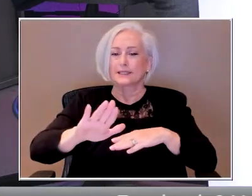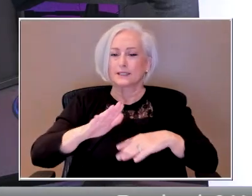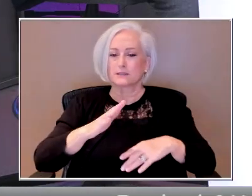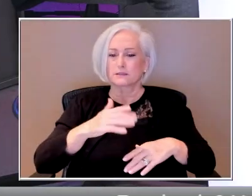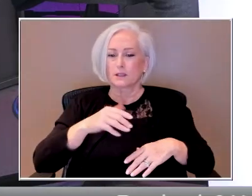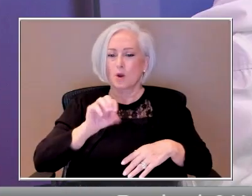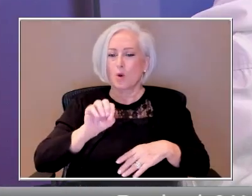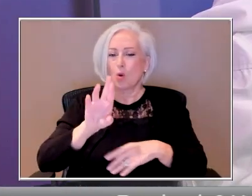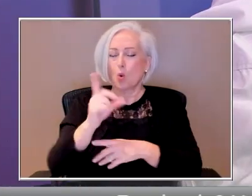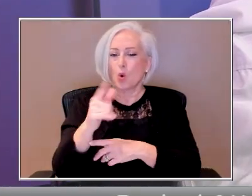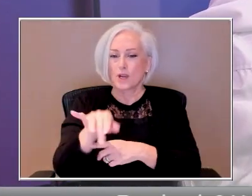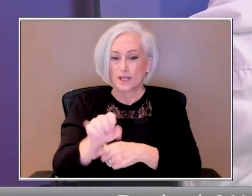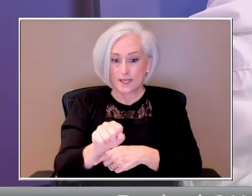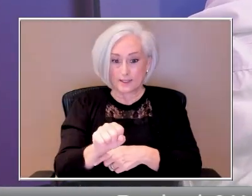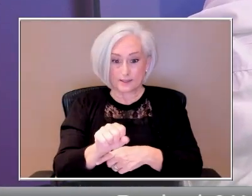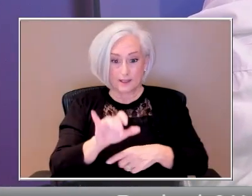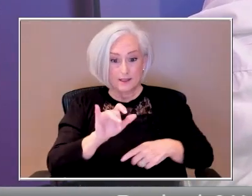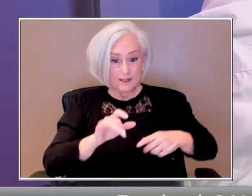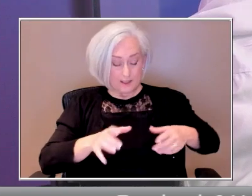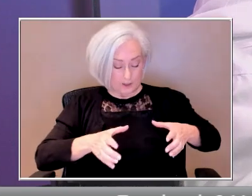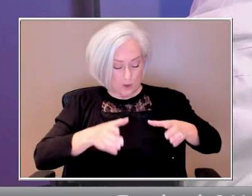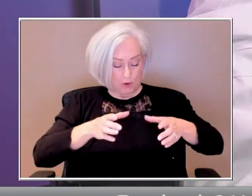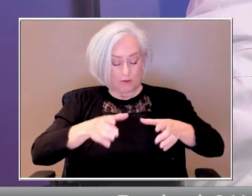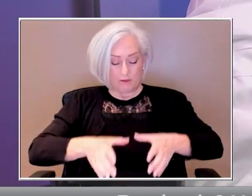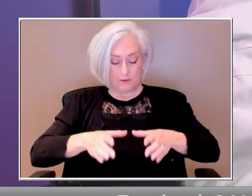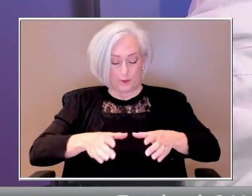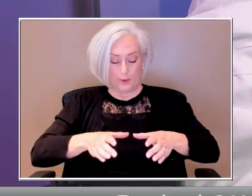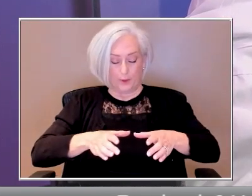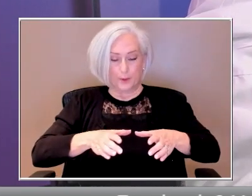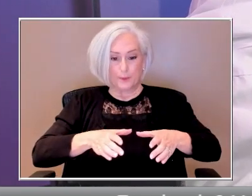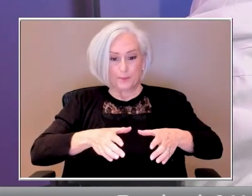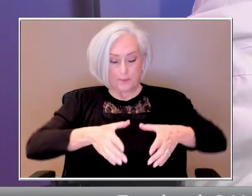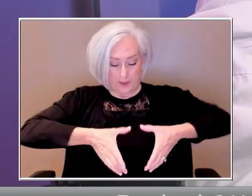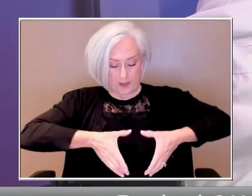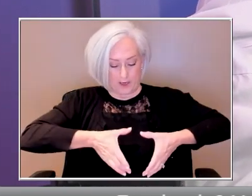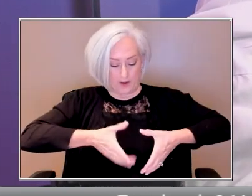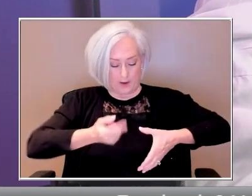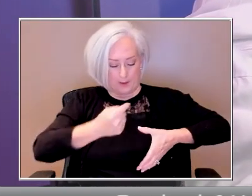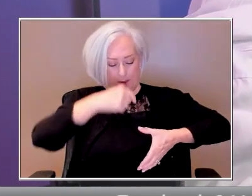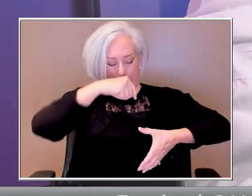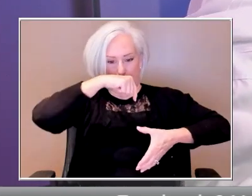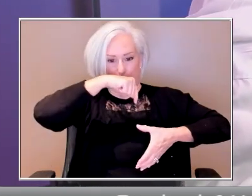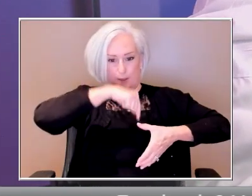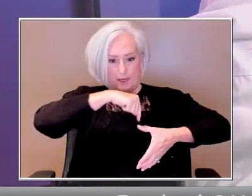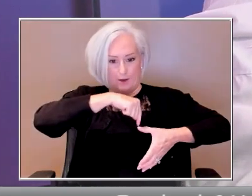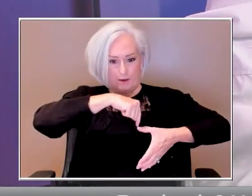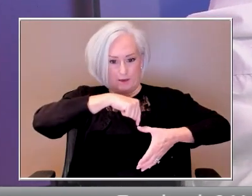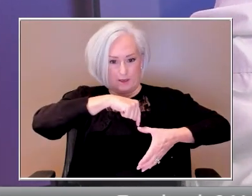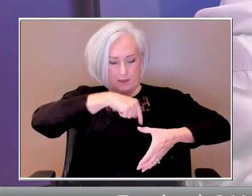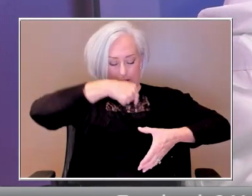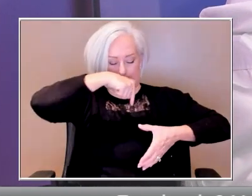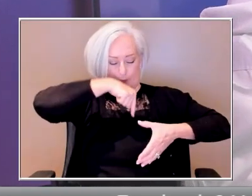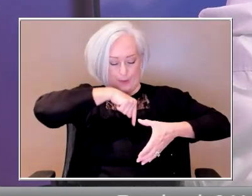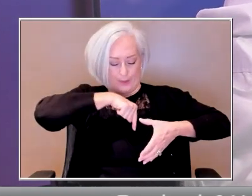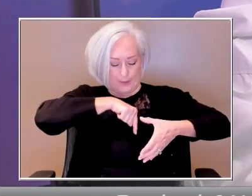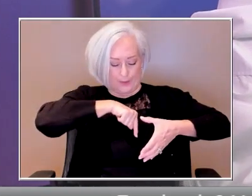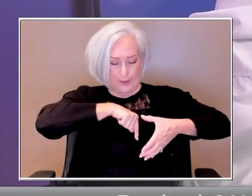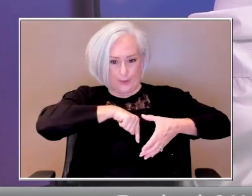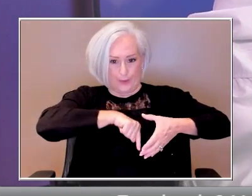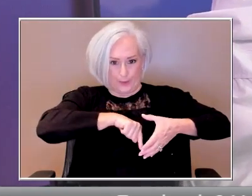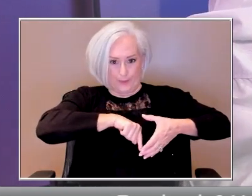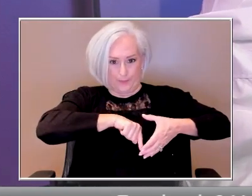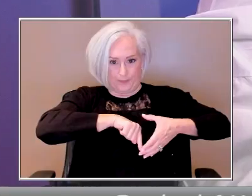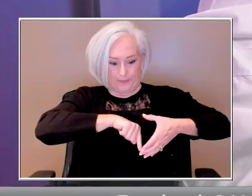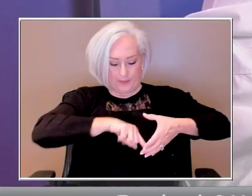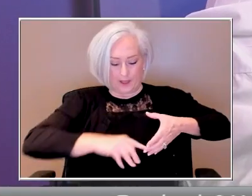tube goes into his ascending aorta, downstream near his head. Okay. And that actually, we through the bypass circuit, blood comes out the